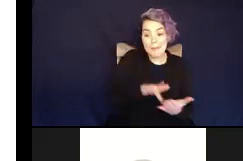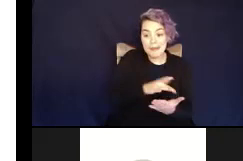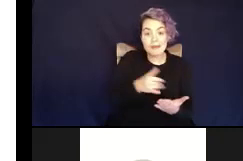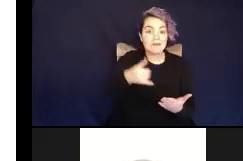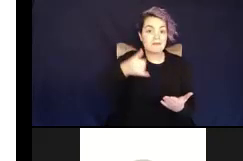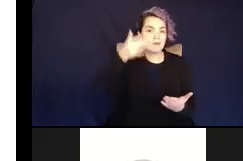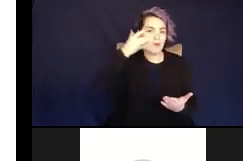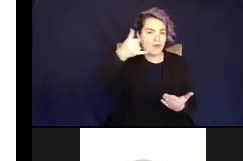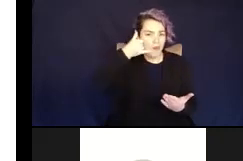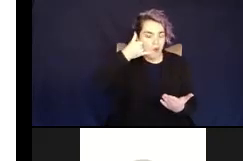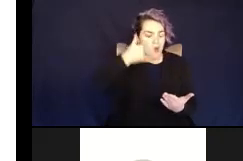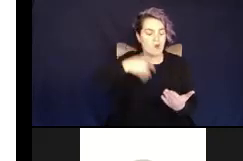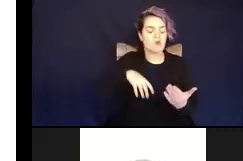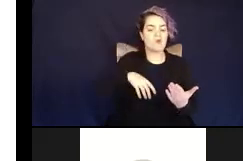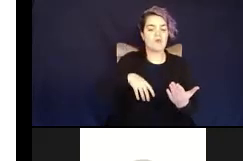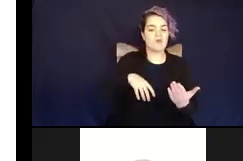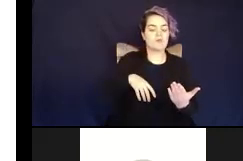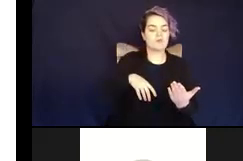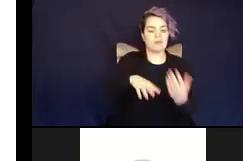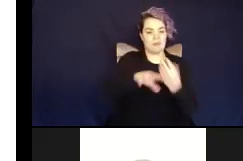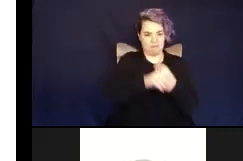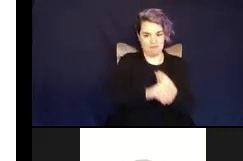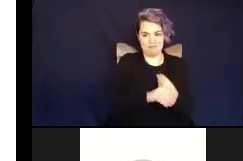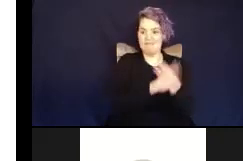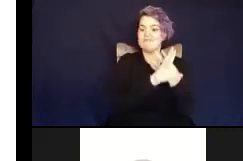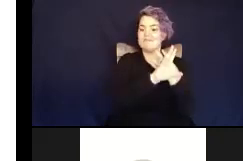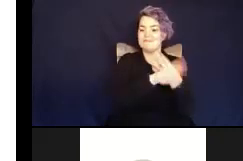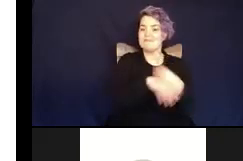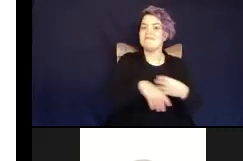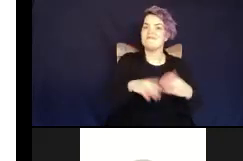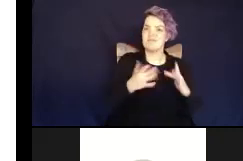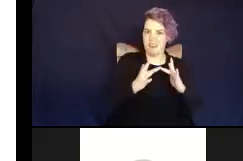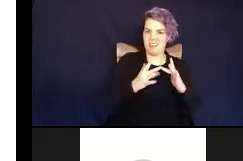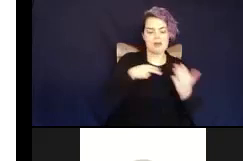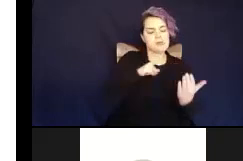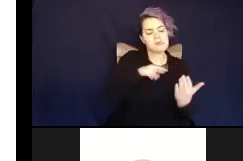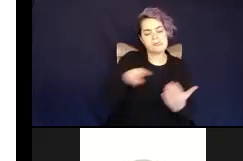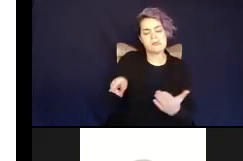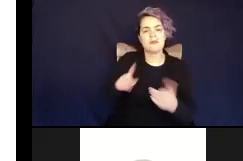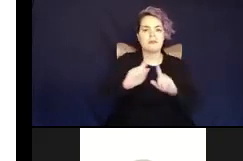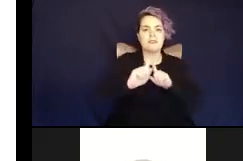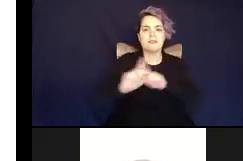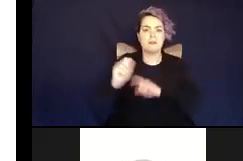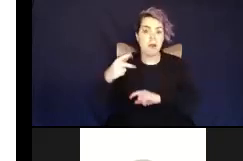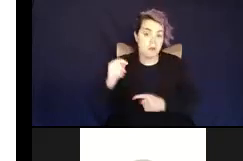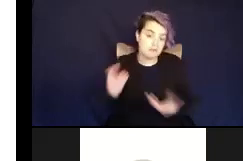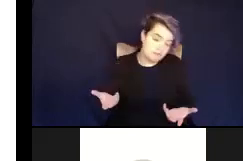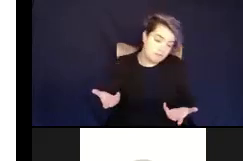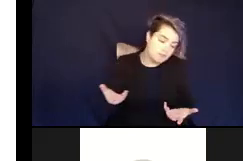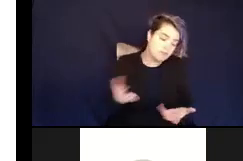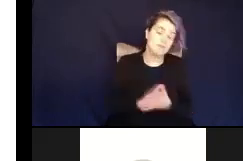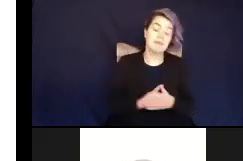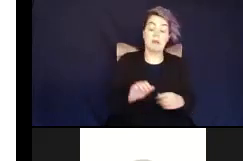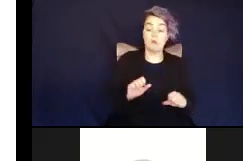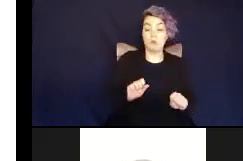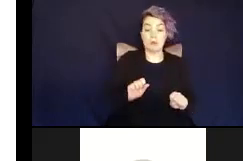a place where someone can actually get online and look at a bunch of apartments. That can happen, and that has